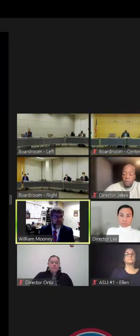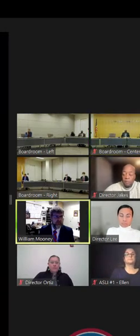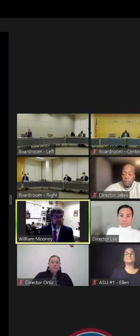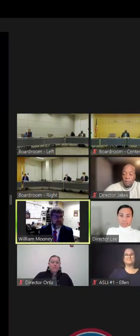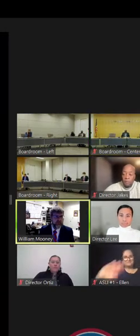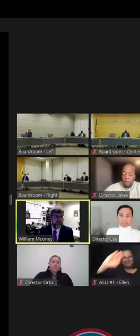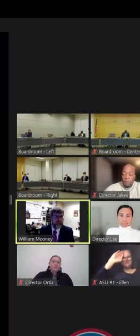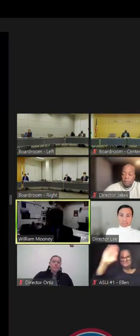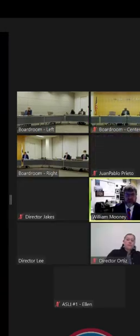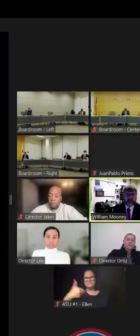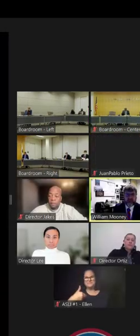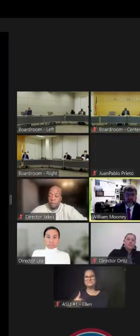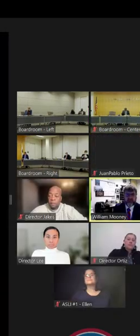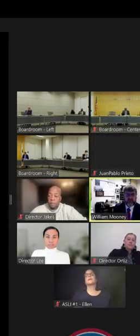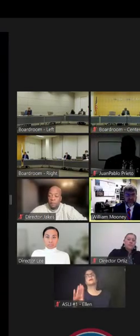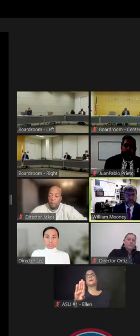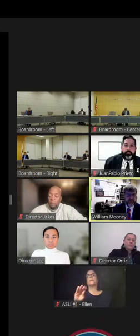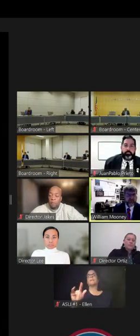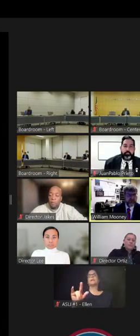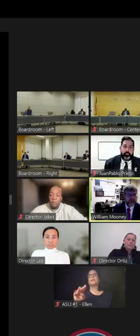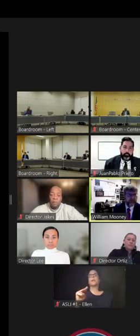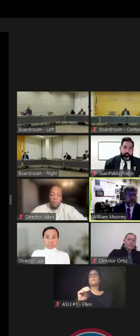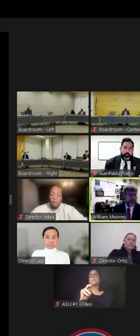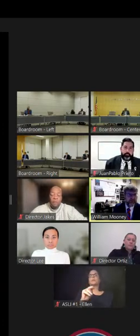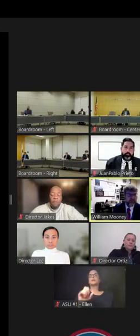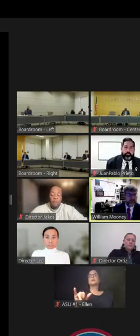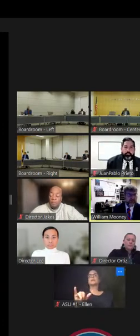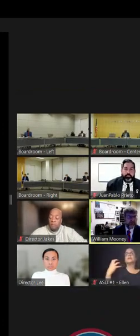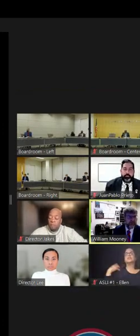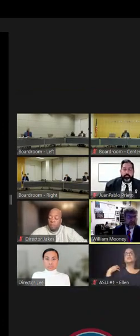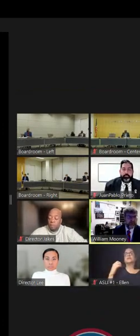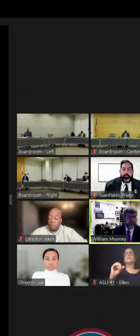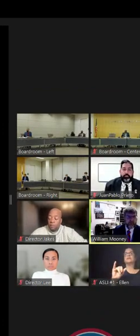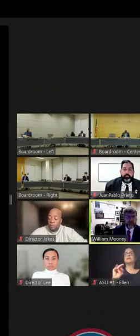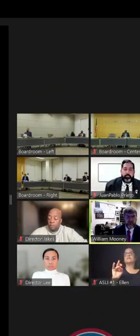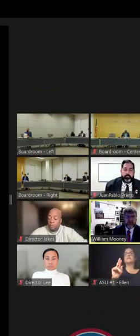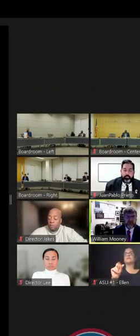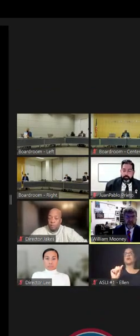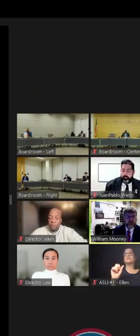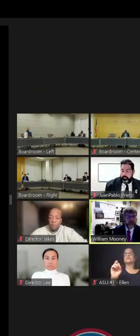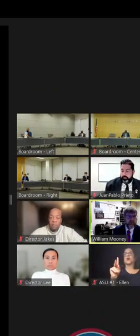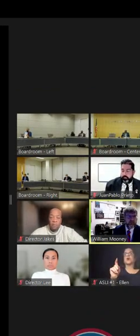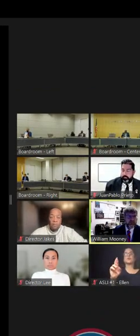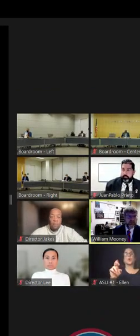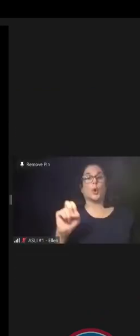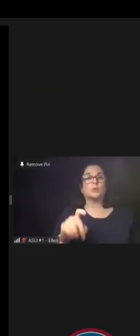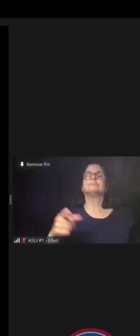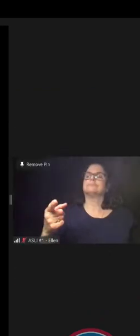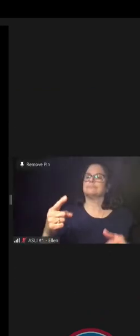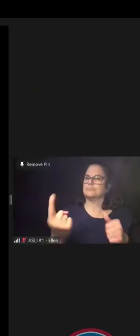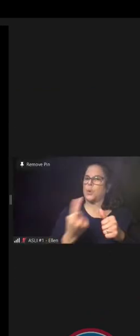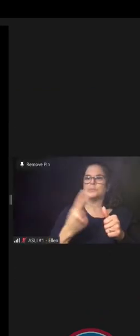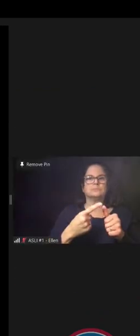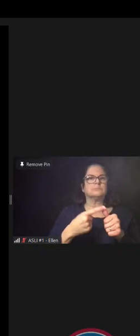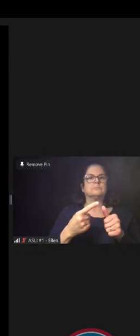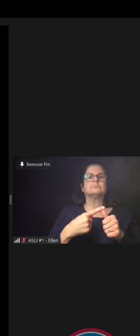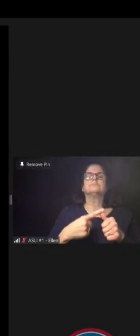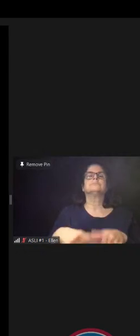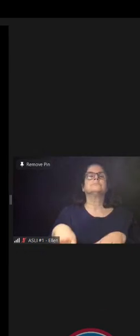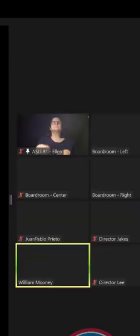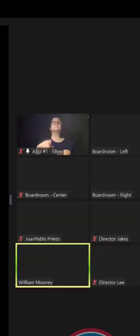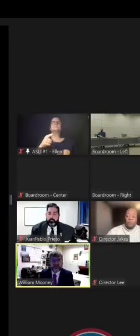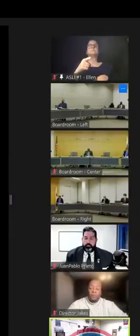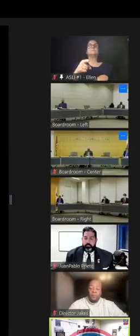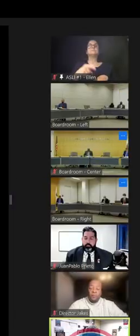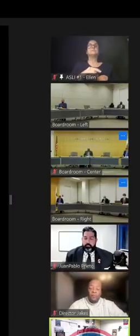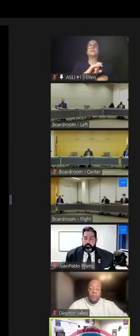Good afternoon again. I'm Bill Mooney, your Chief Infrastructure Officer, and we will begin where we normally do, is our Your New Blue Signals project between Jefferson Park and O'Hare,